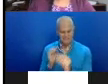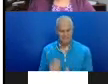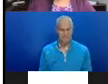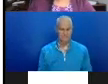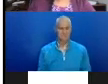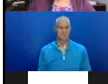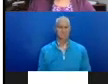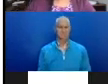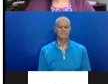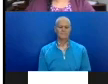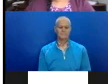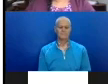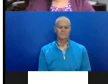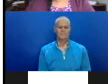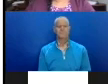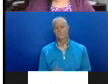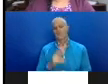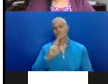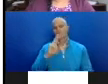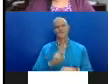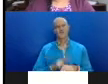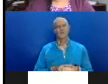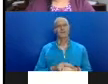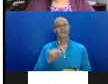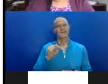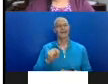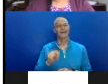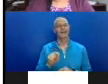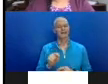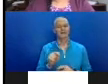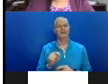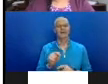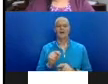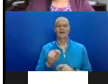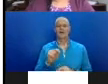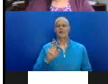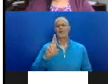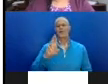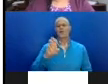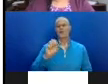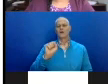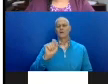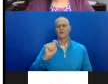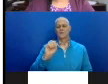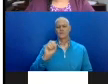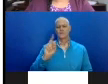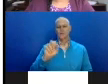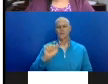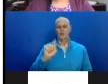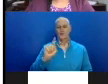uh, of course, this restorative communication between the